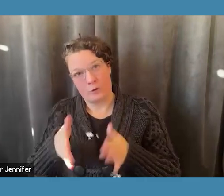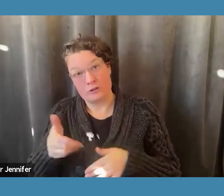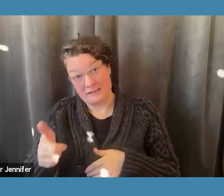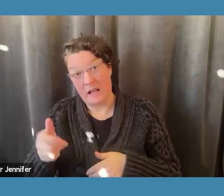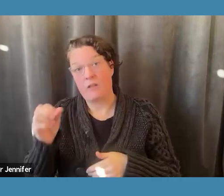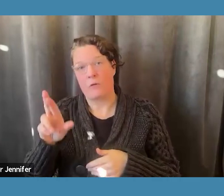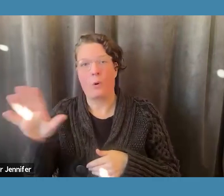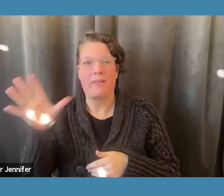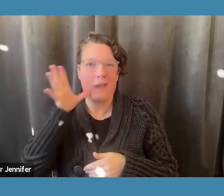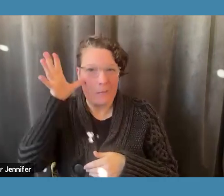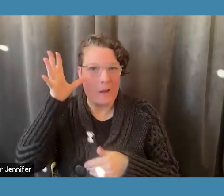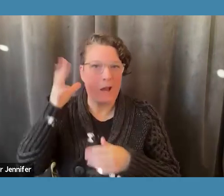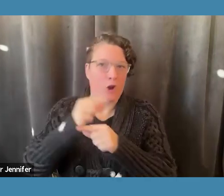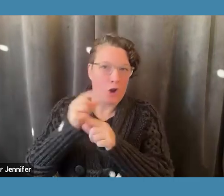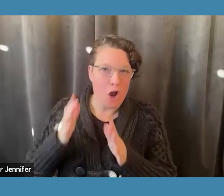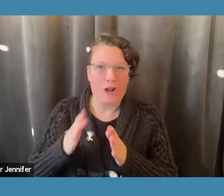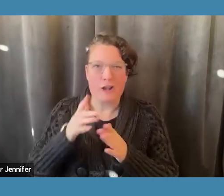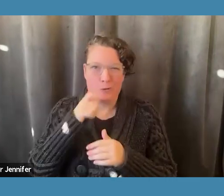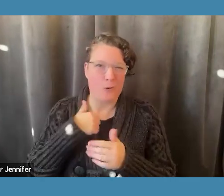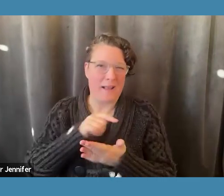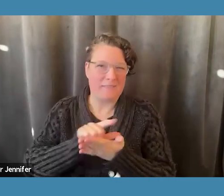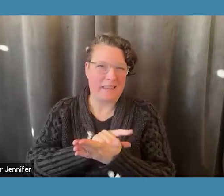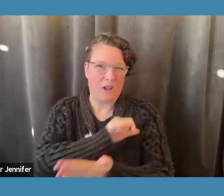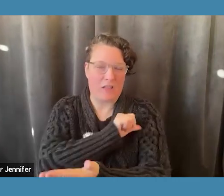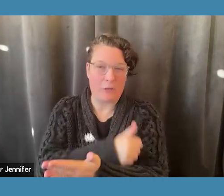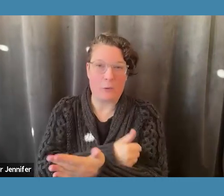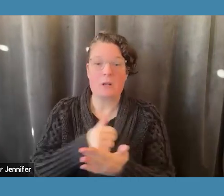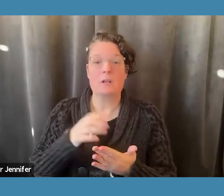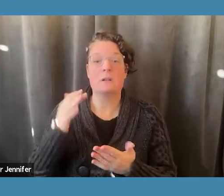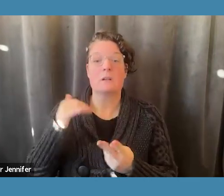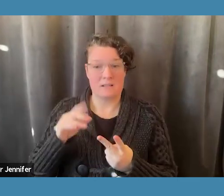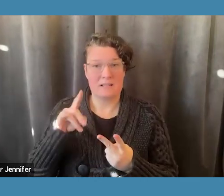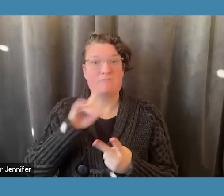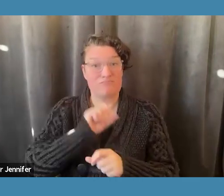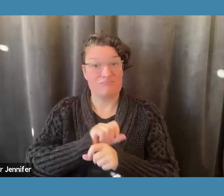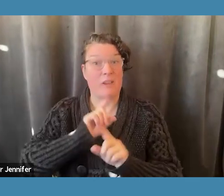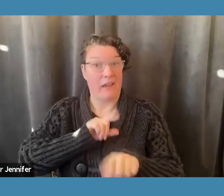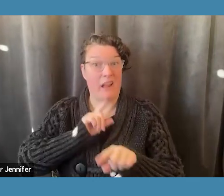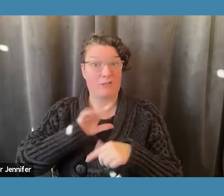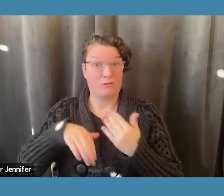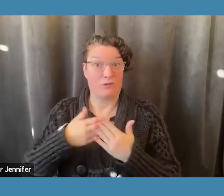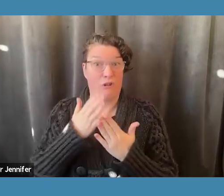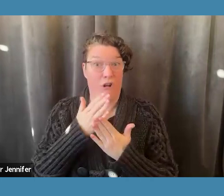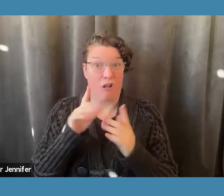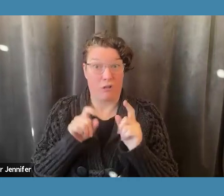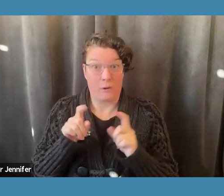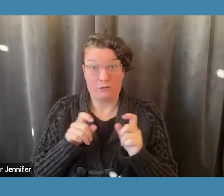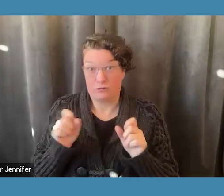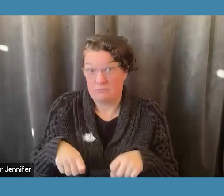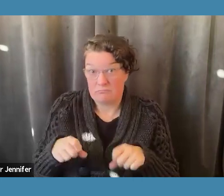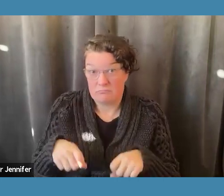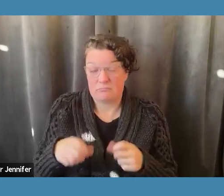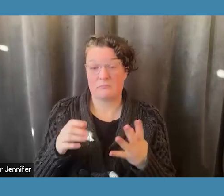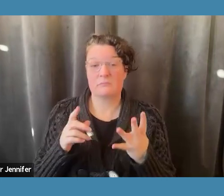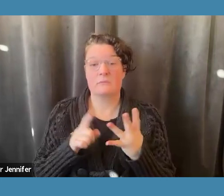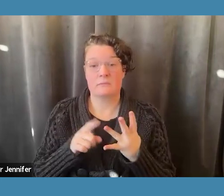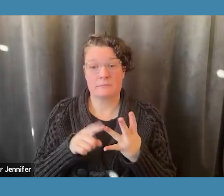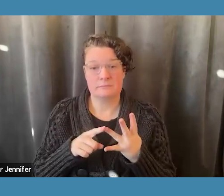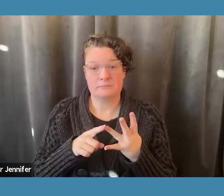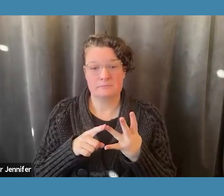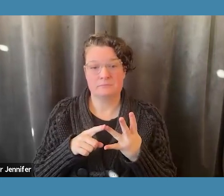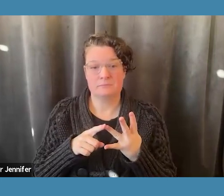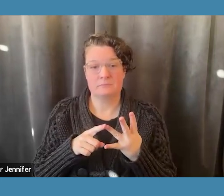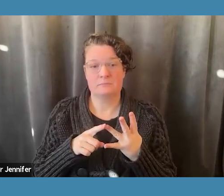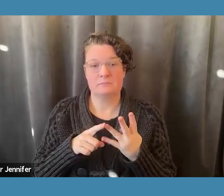their parent. It has to be responsive on all parts of the application. You have to answer all the questions. And third, it has to